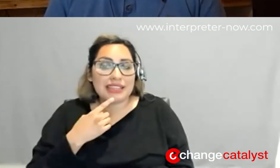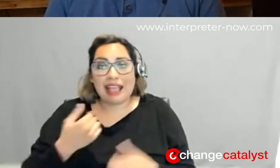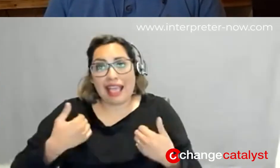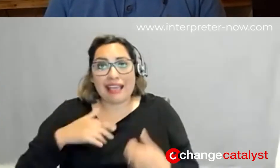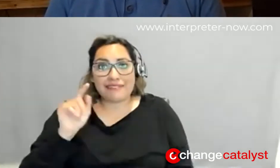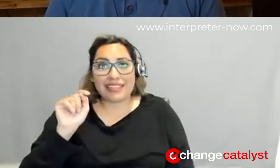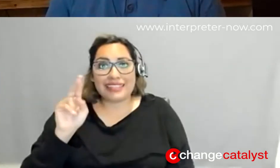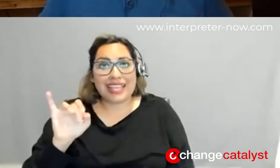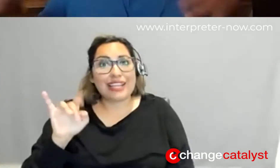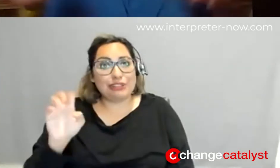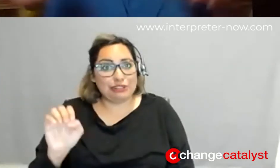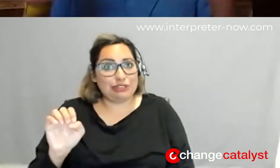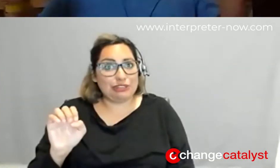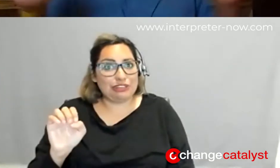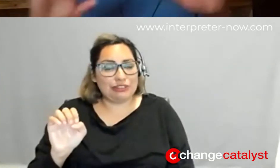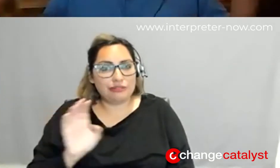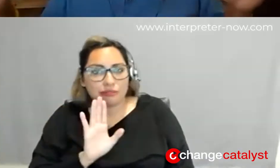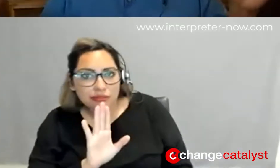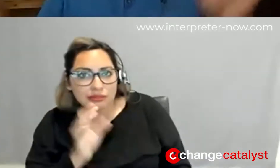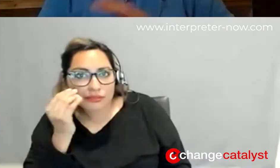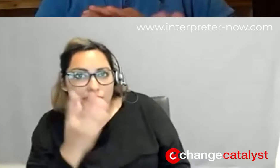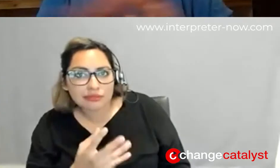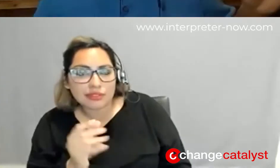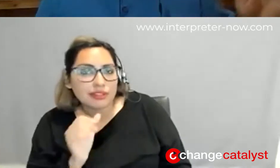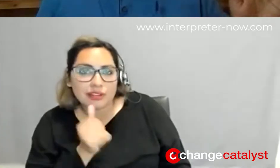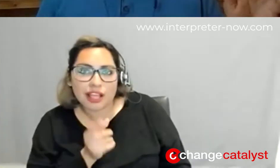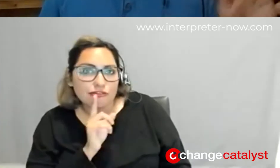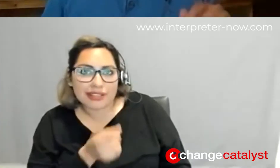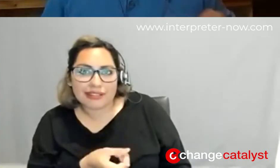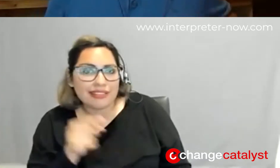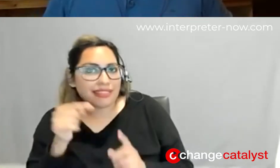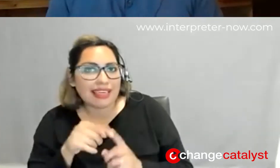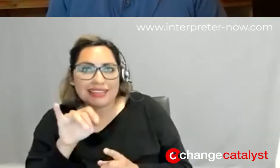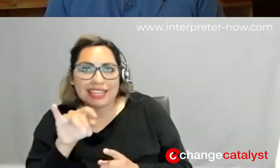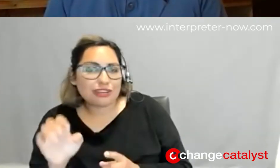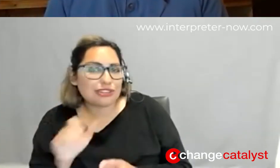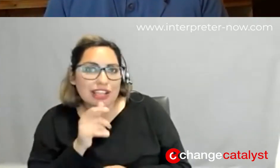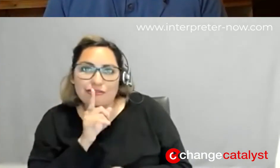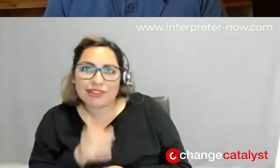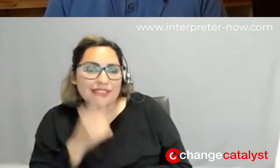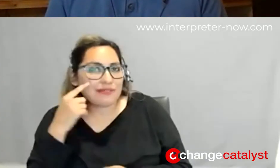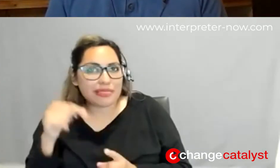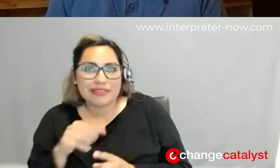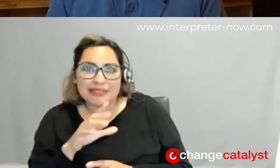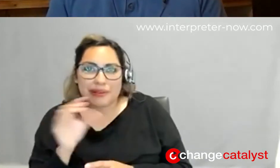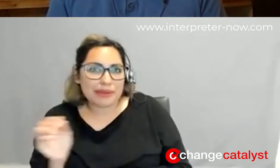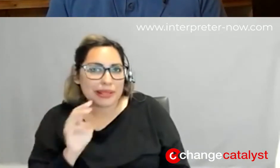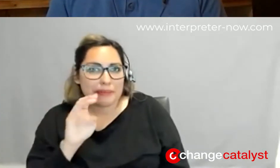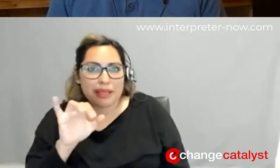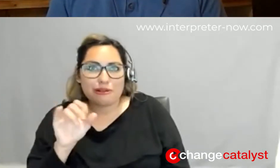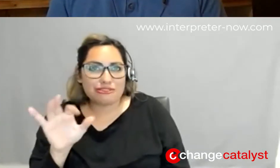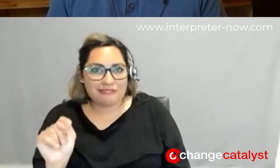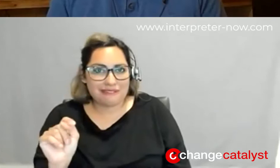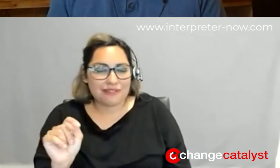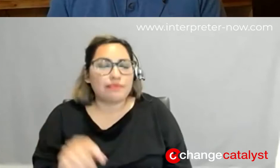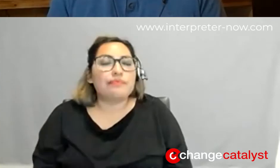And what that means is, and there's no such thing as tenure. Let me be clear. We do not have tenure at Microsoft. But what it means is that